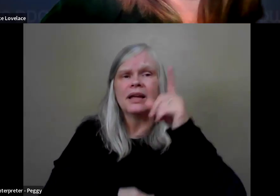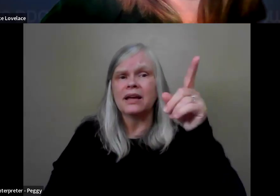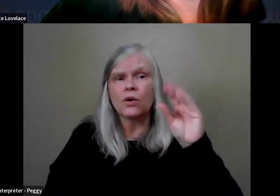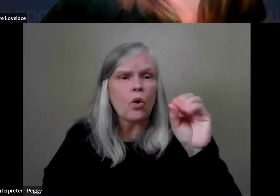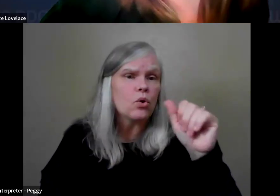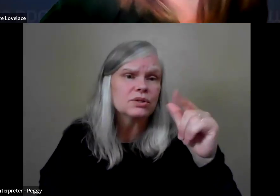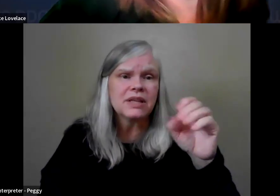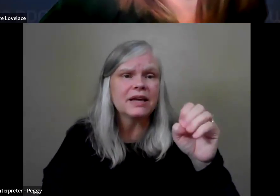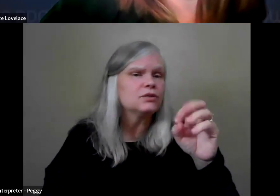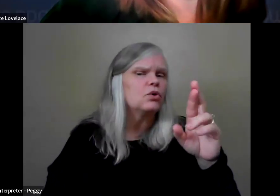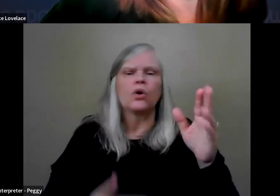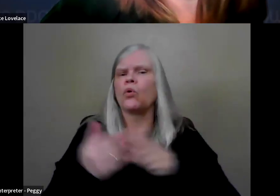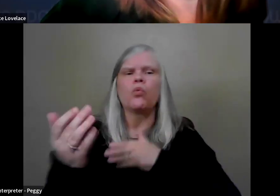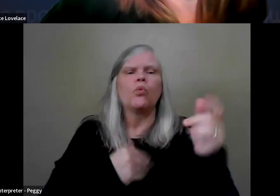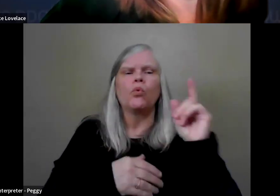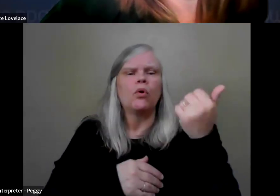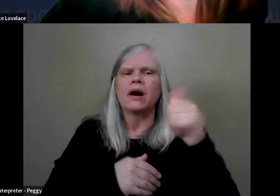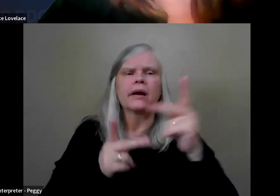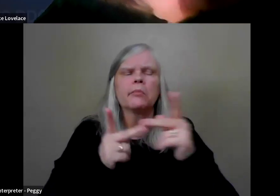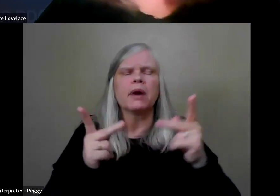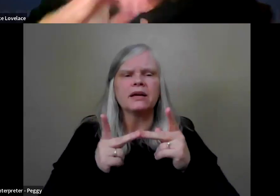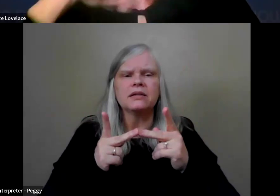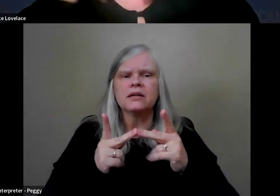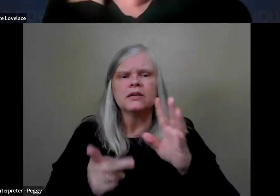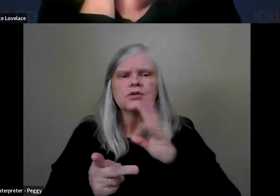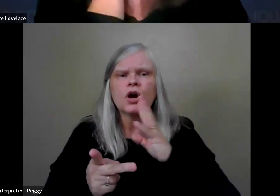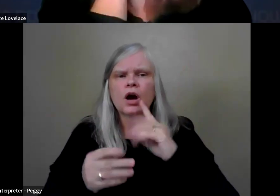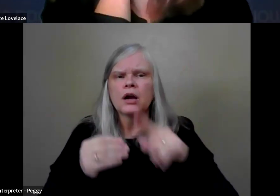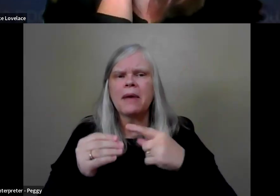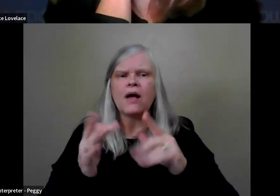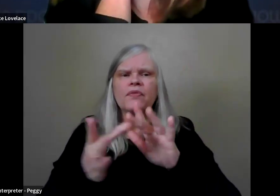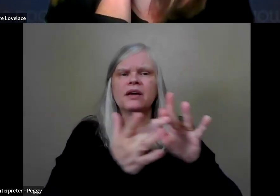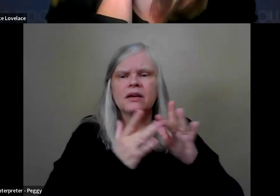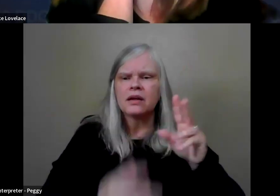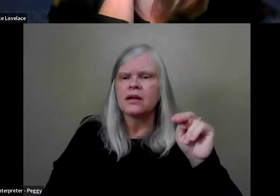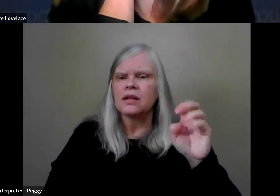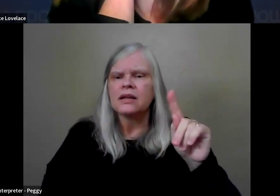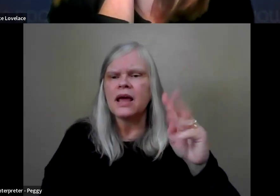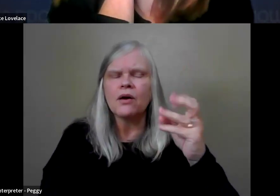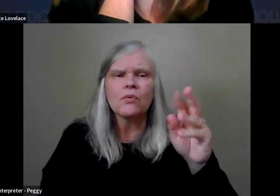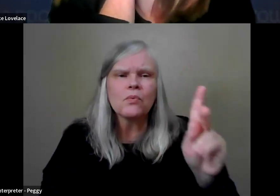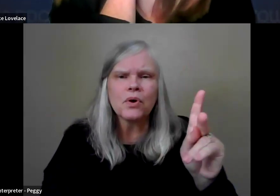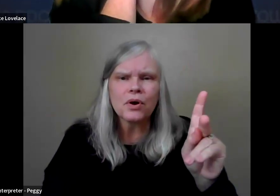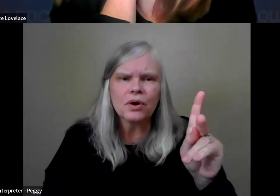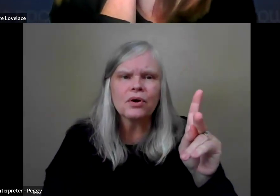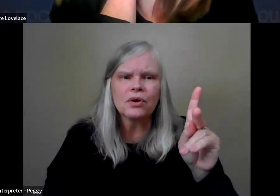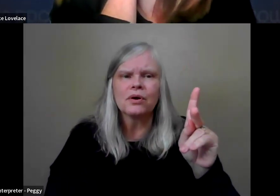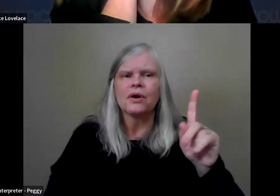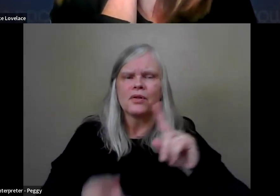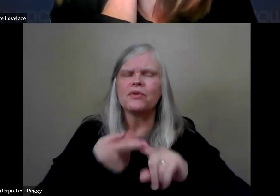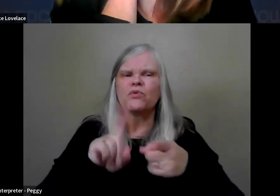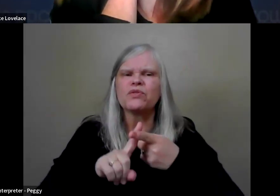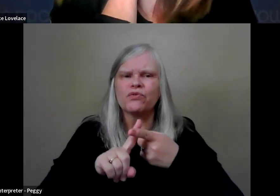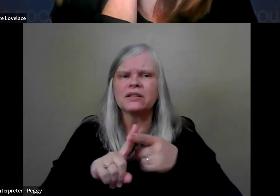Osage or wherever. Yeah, Can you talk a little bit about kind of the network that there are yeah. dementia friends across the